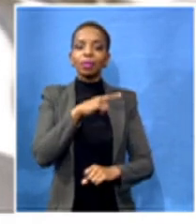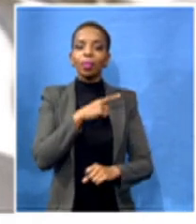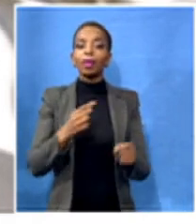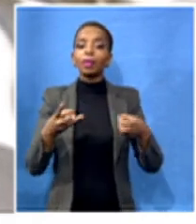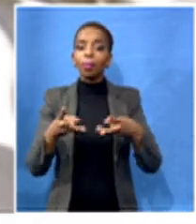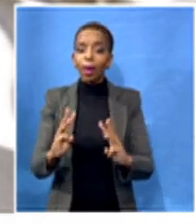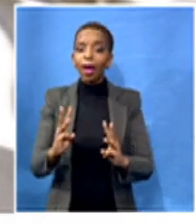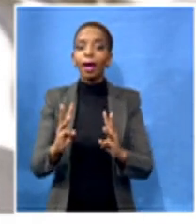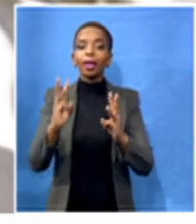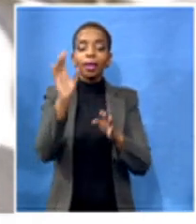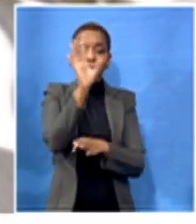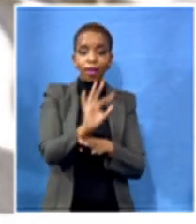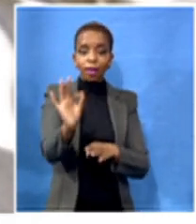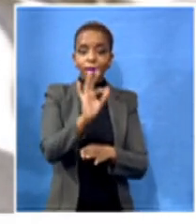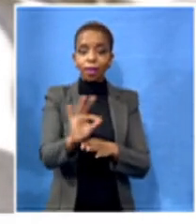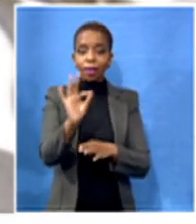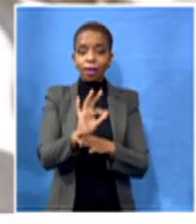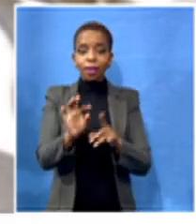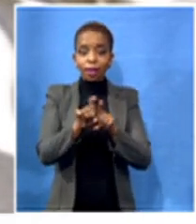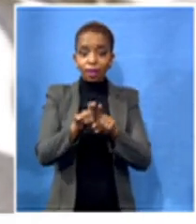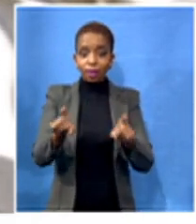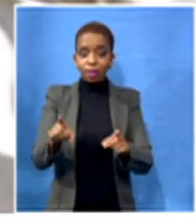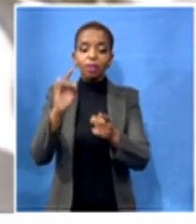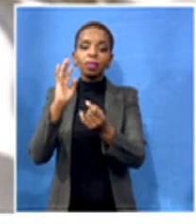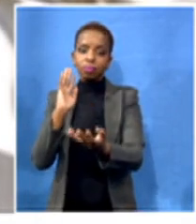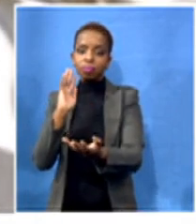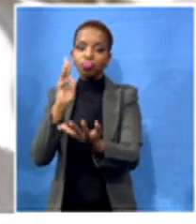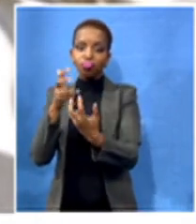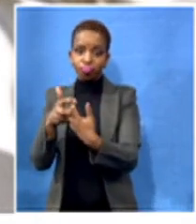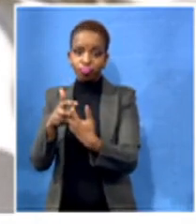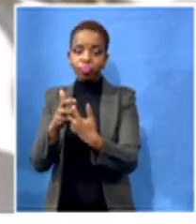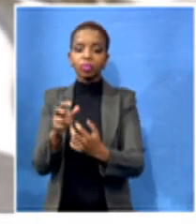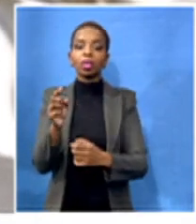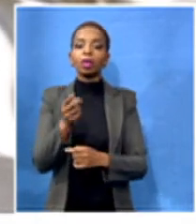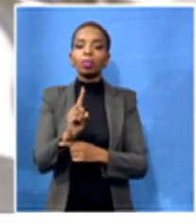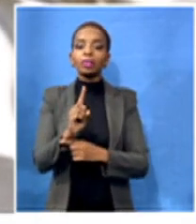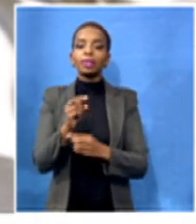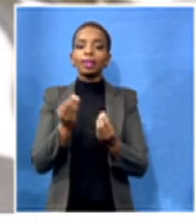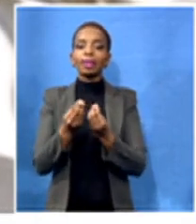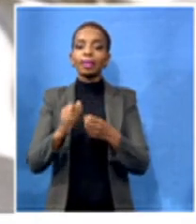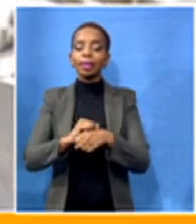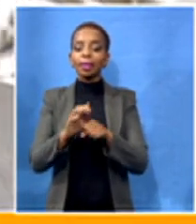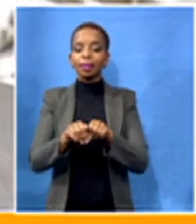and districts are conducive to the topic of pandemics and other things.